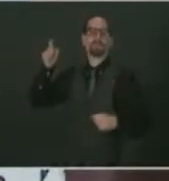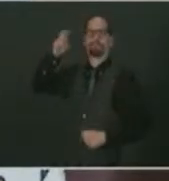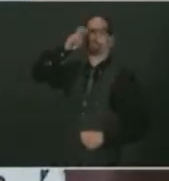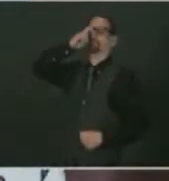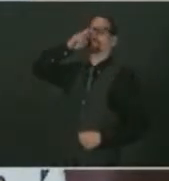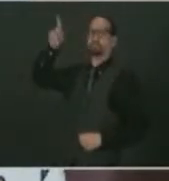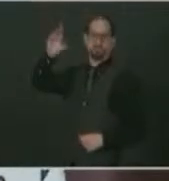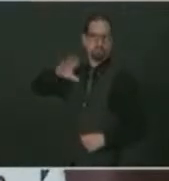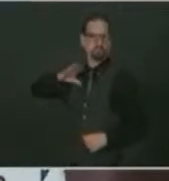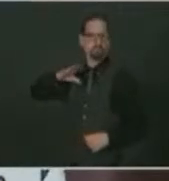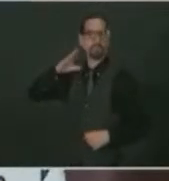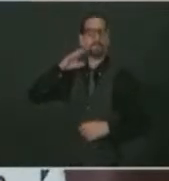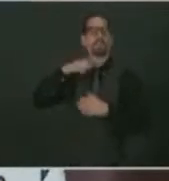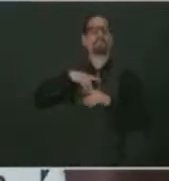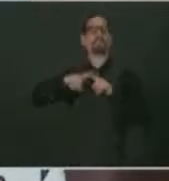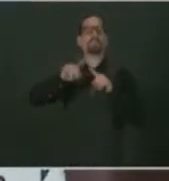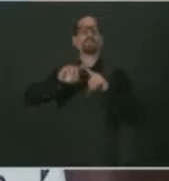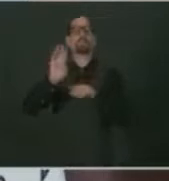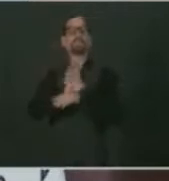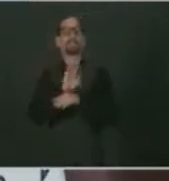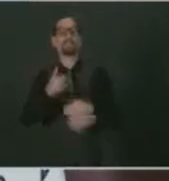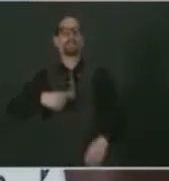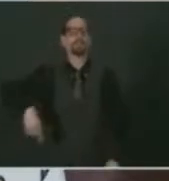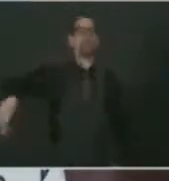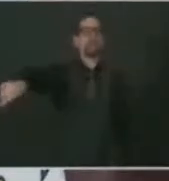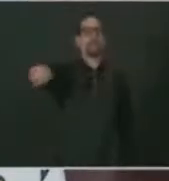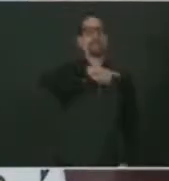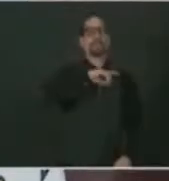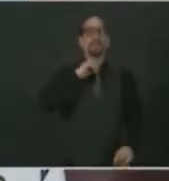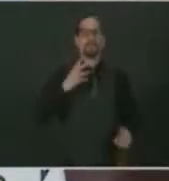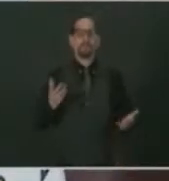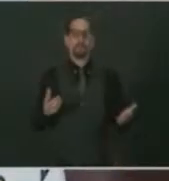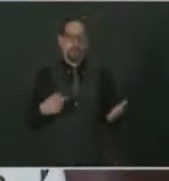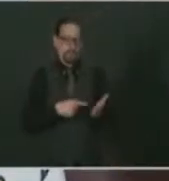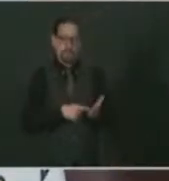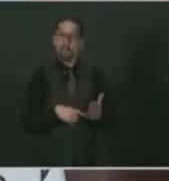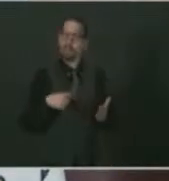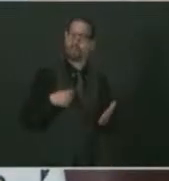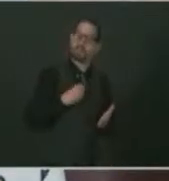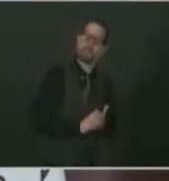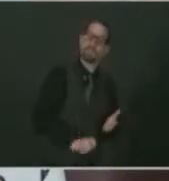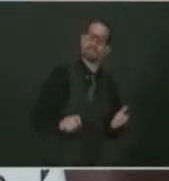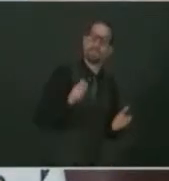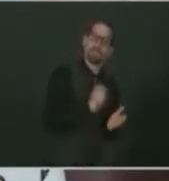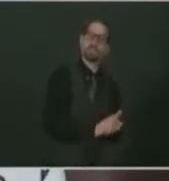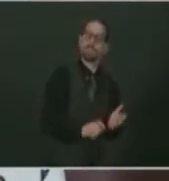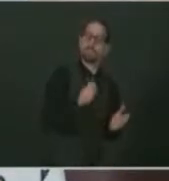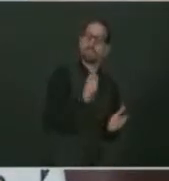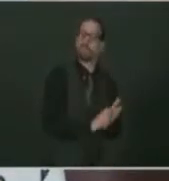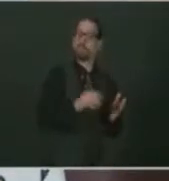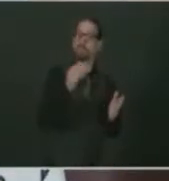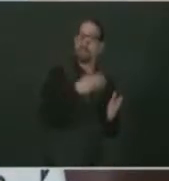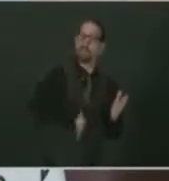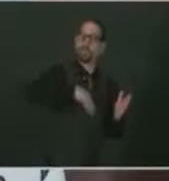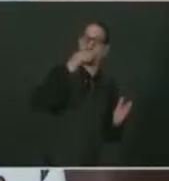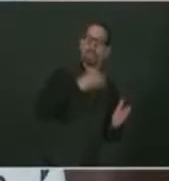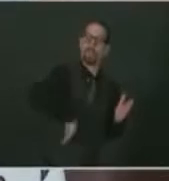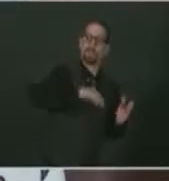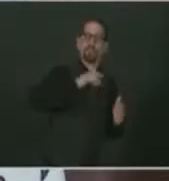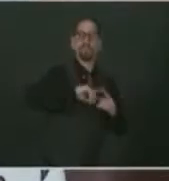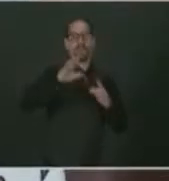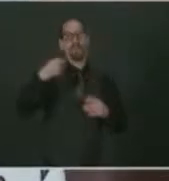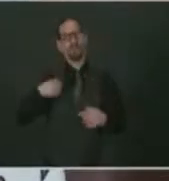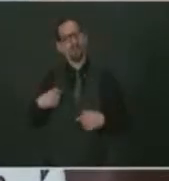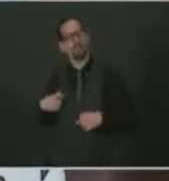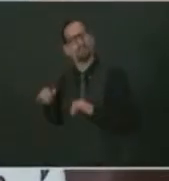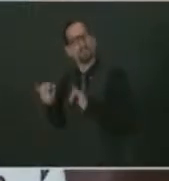that the paperwork is just taking time that they could otherwise invest, quite frankly, in doing the cleaning, in maintaining their business, in staying